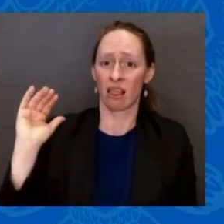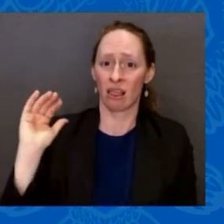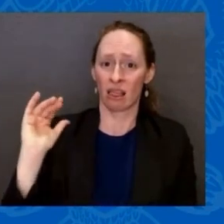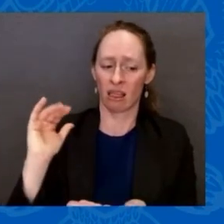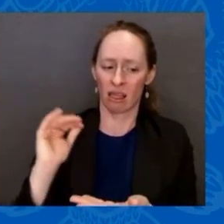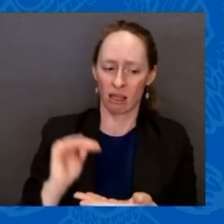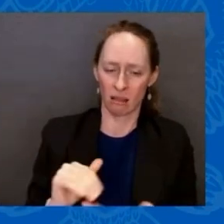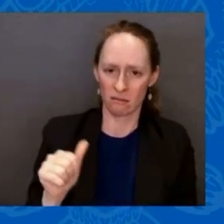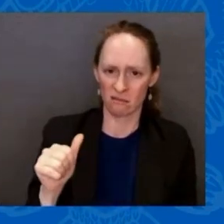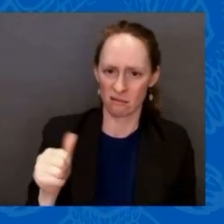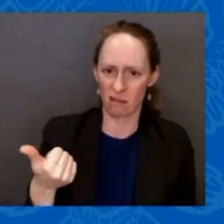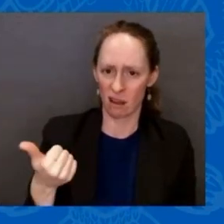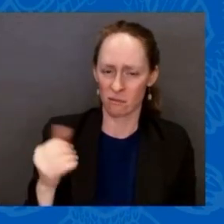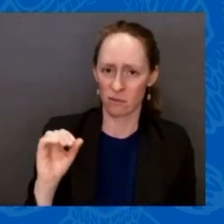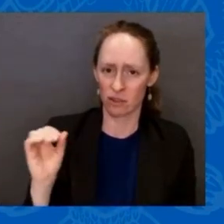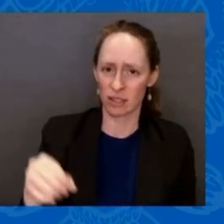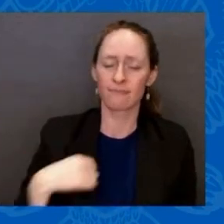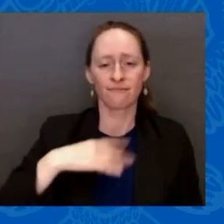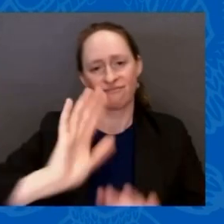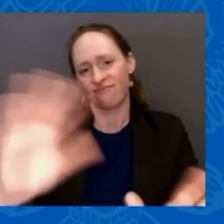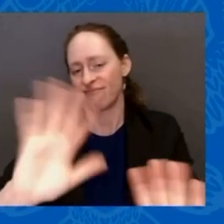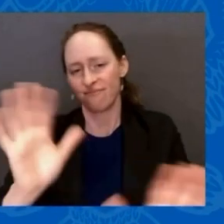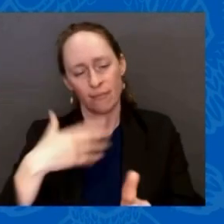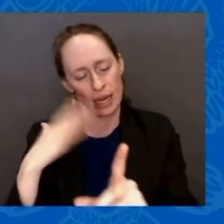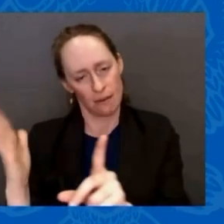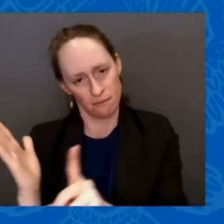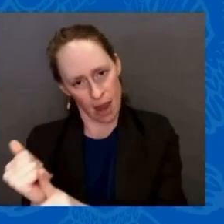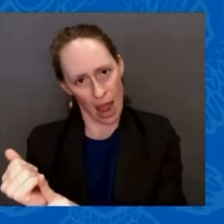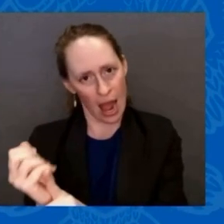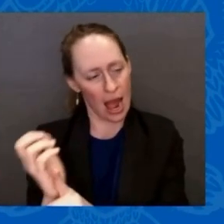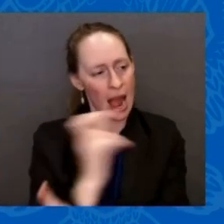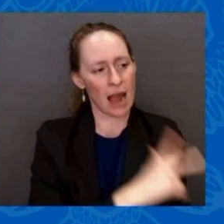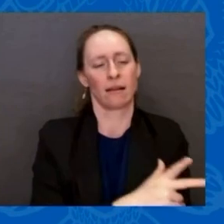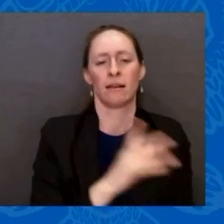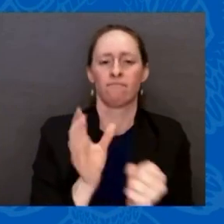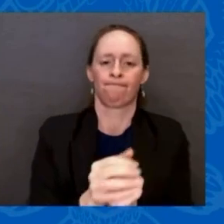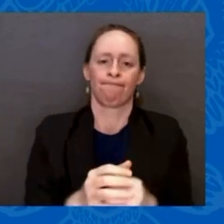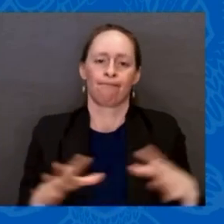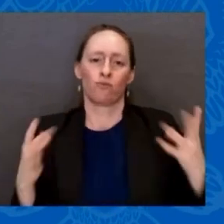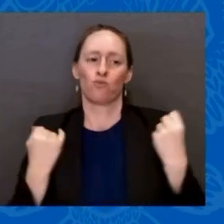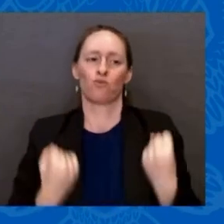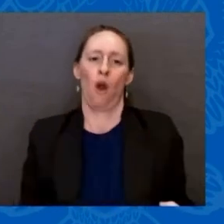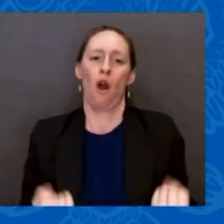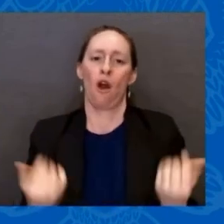home. I mean it. Not a joke.